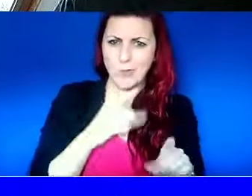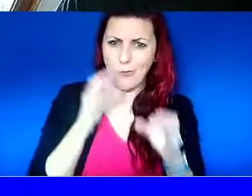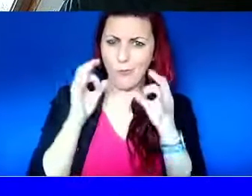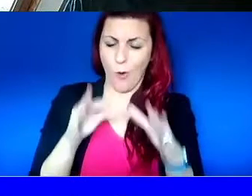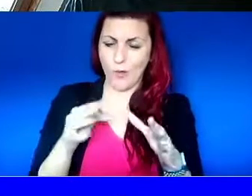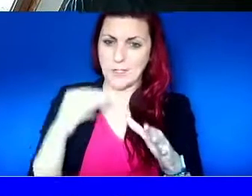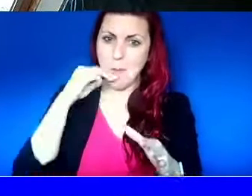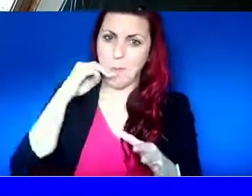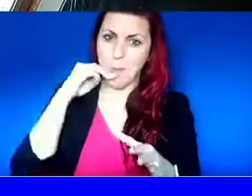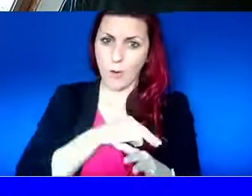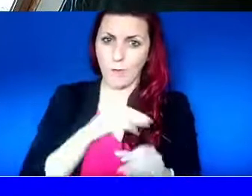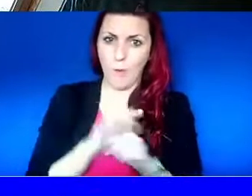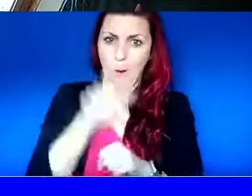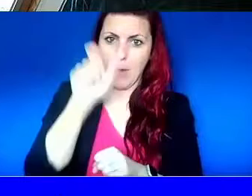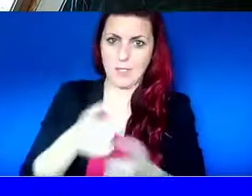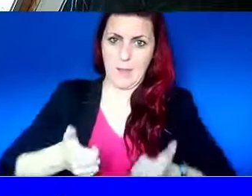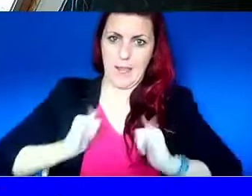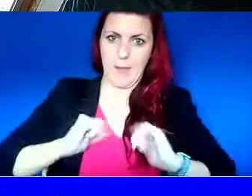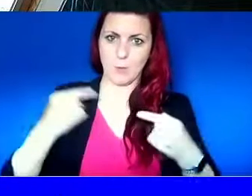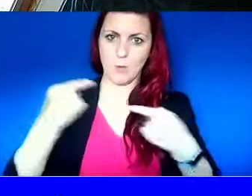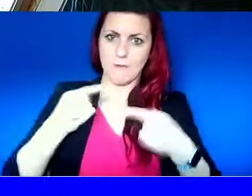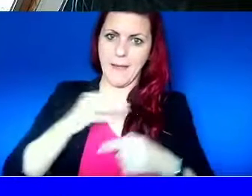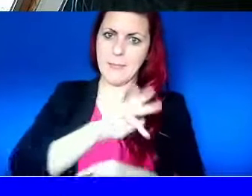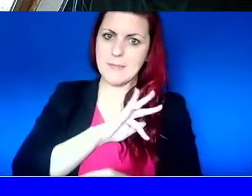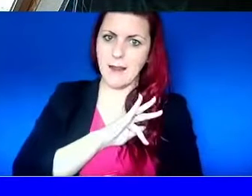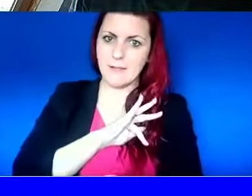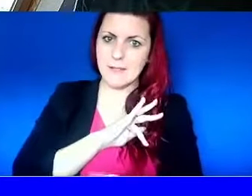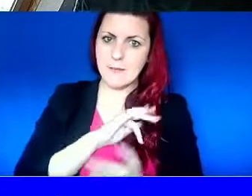defense. We also found that